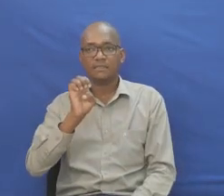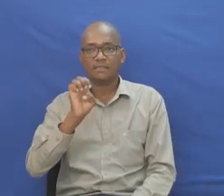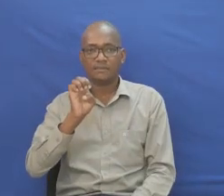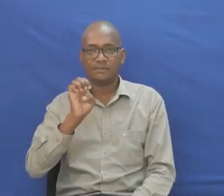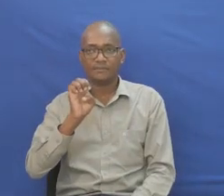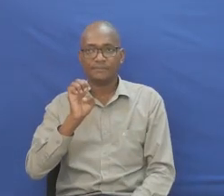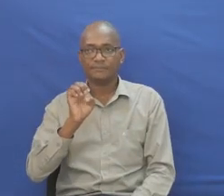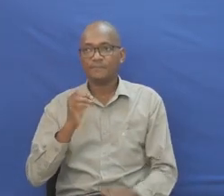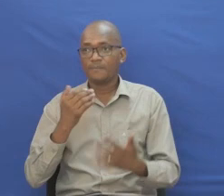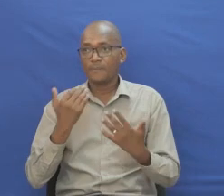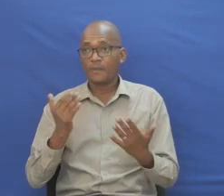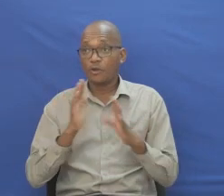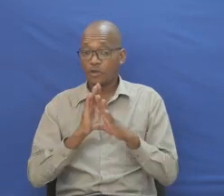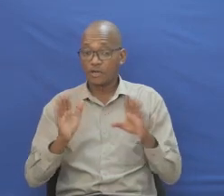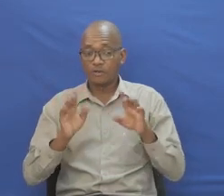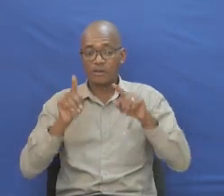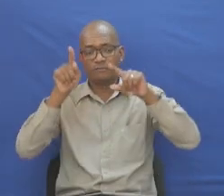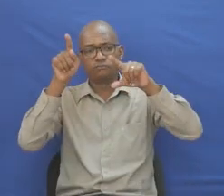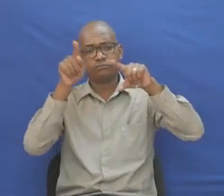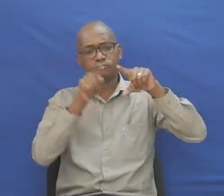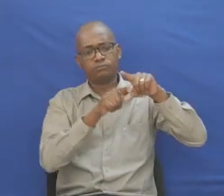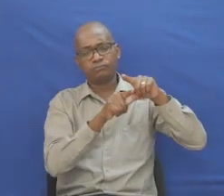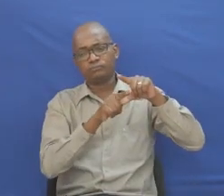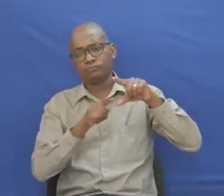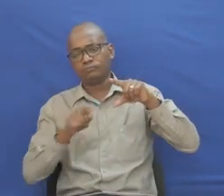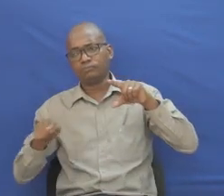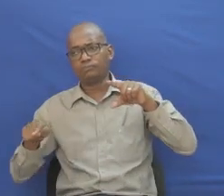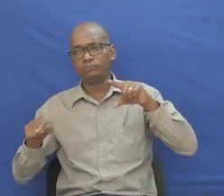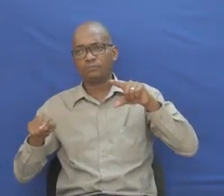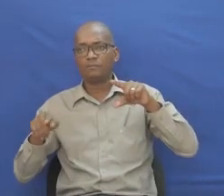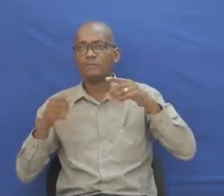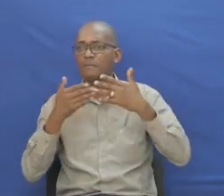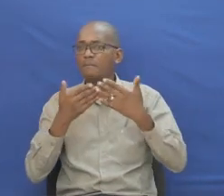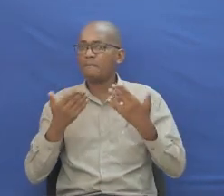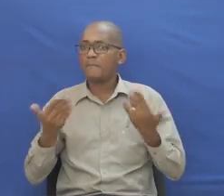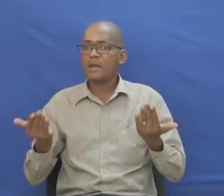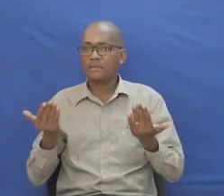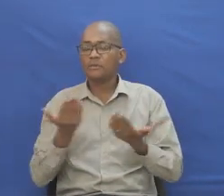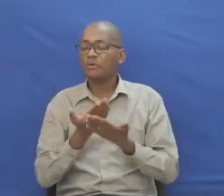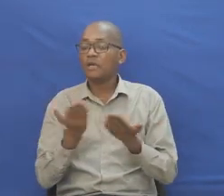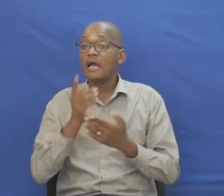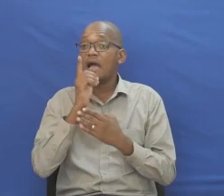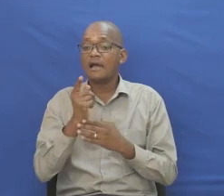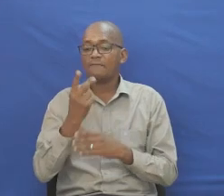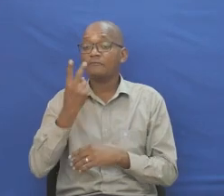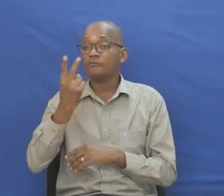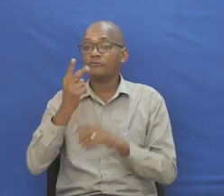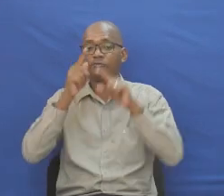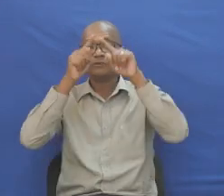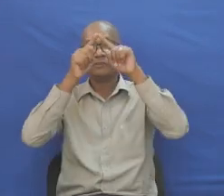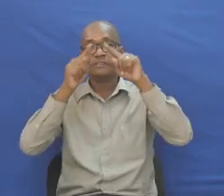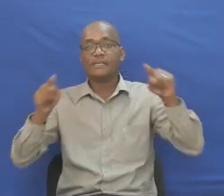have scalene triangle, the large triangle ABC, but within it we have other two triangles, in which we